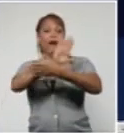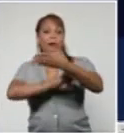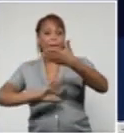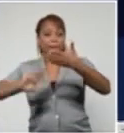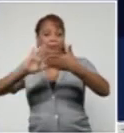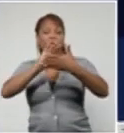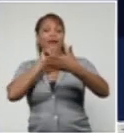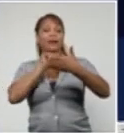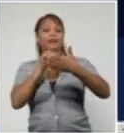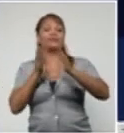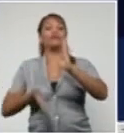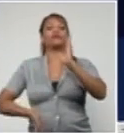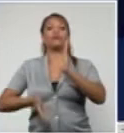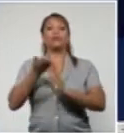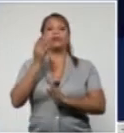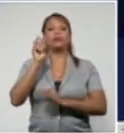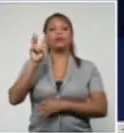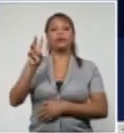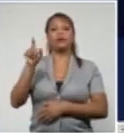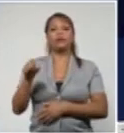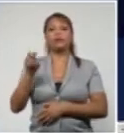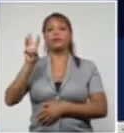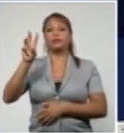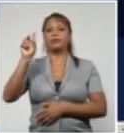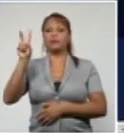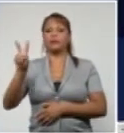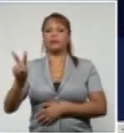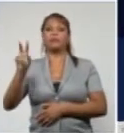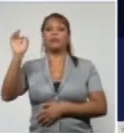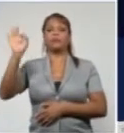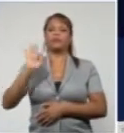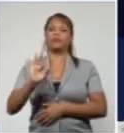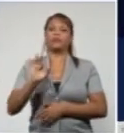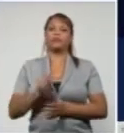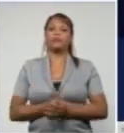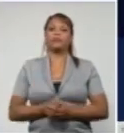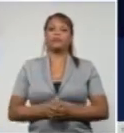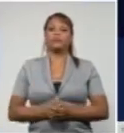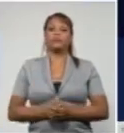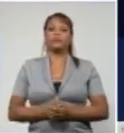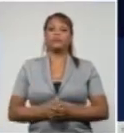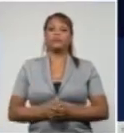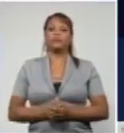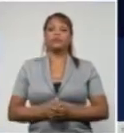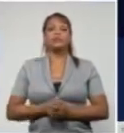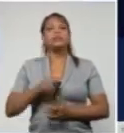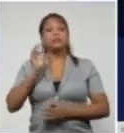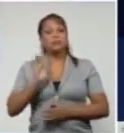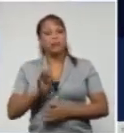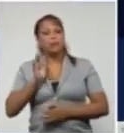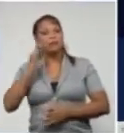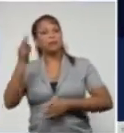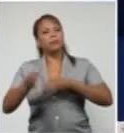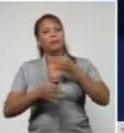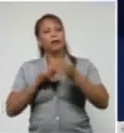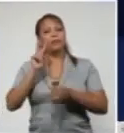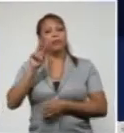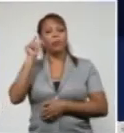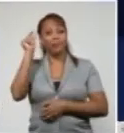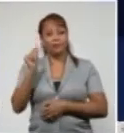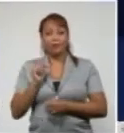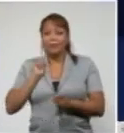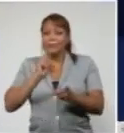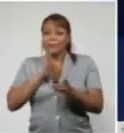yesterday. 22 people were discharged from hospital in Havana, 3 in Matanzas,